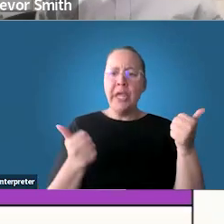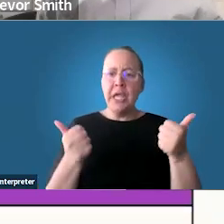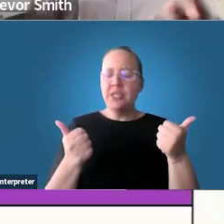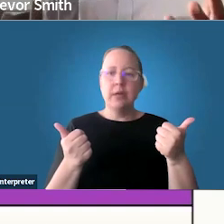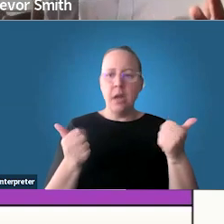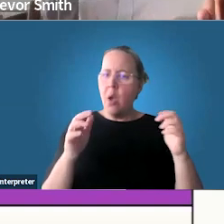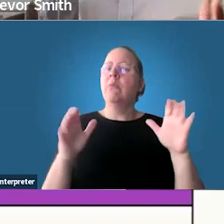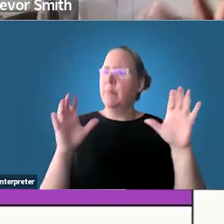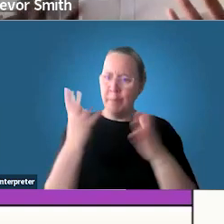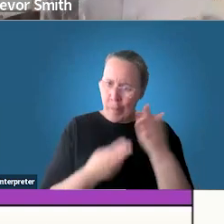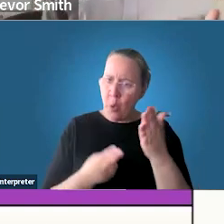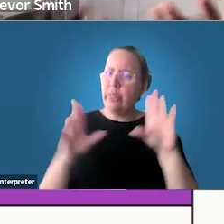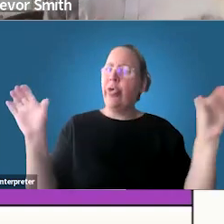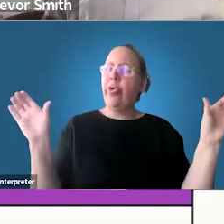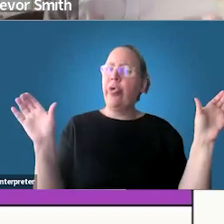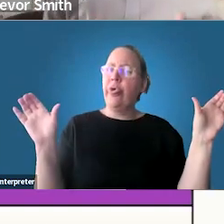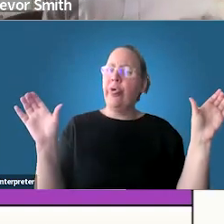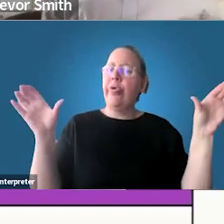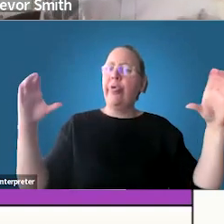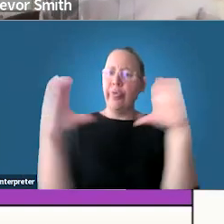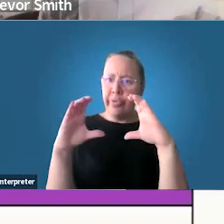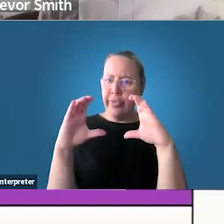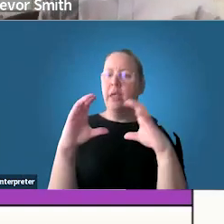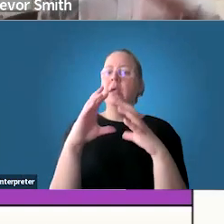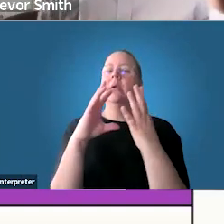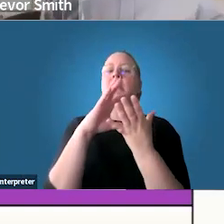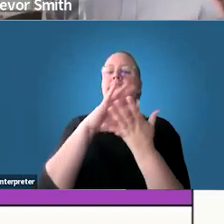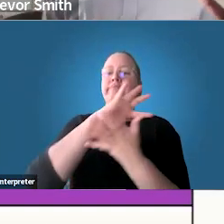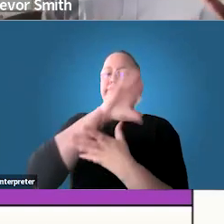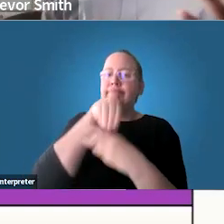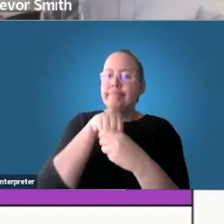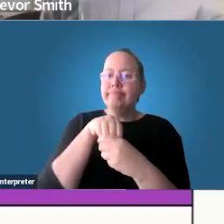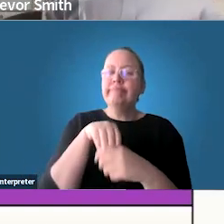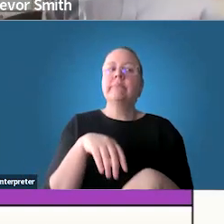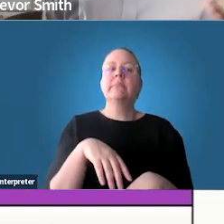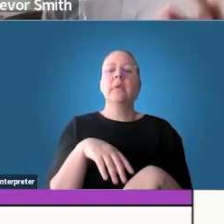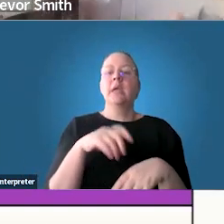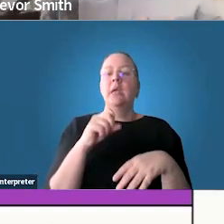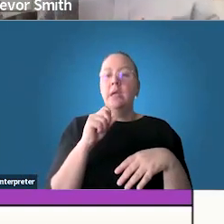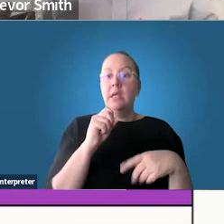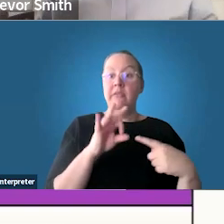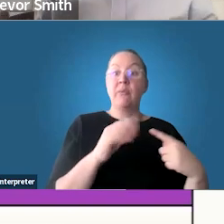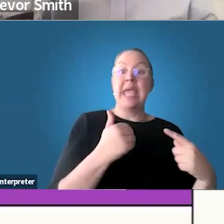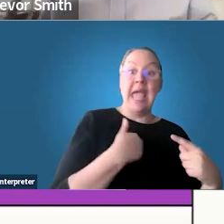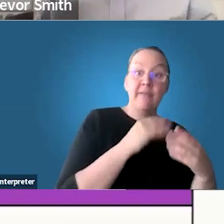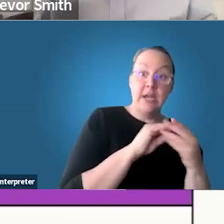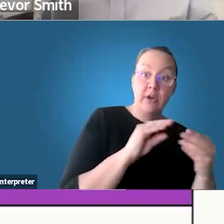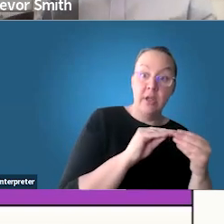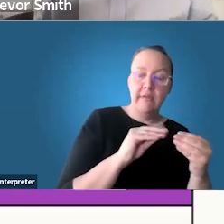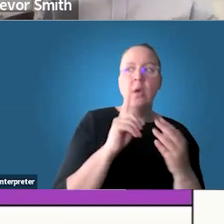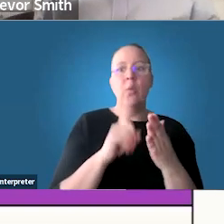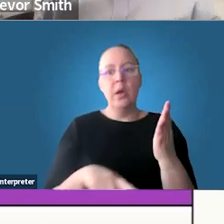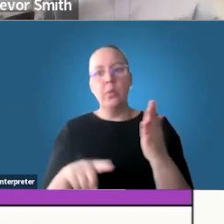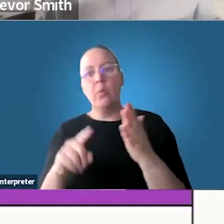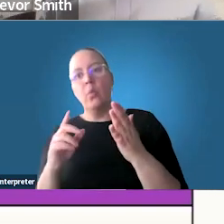about me as an individual, me as an organization. What is our narrative change strategy if we should have one? What is our strategic